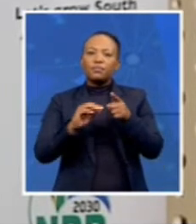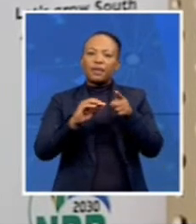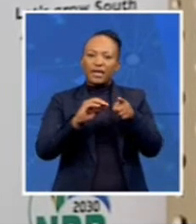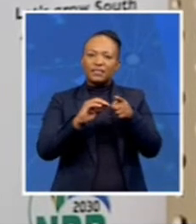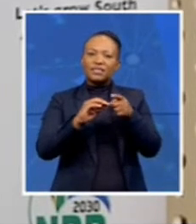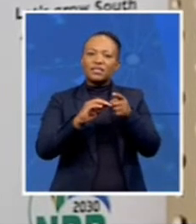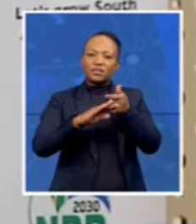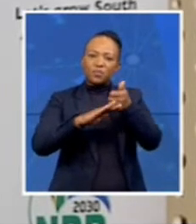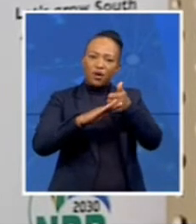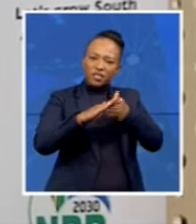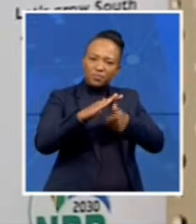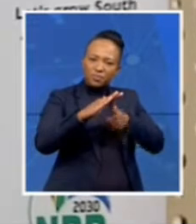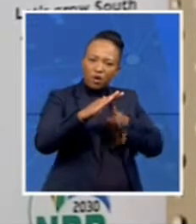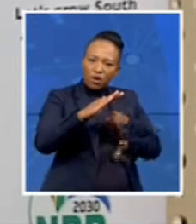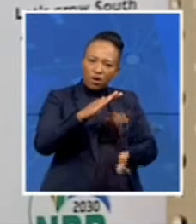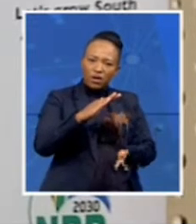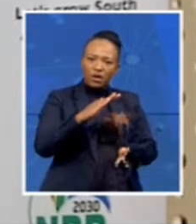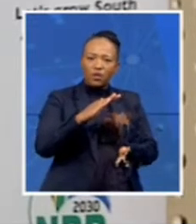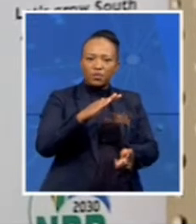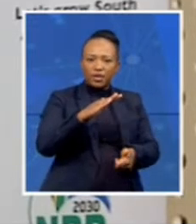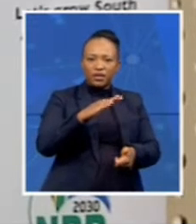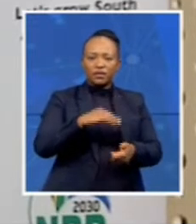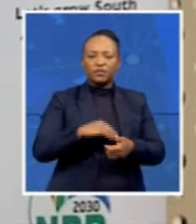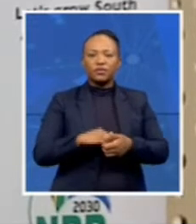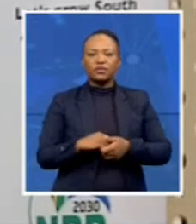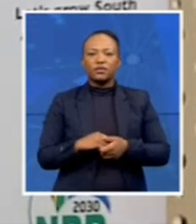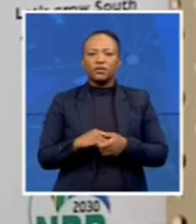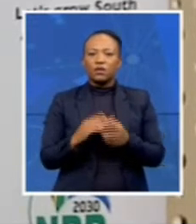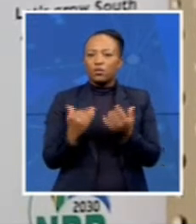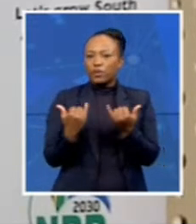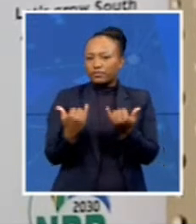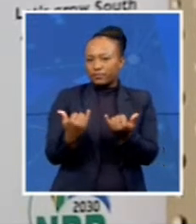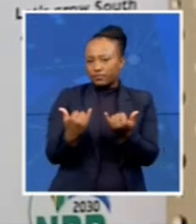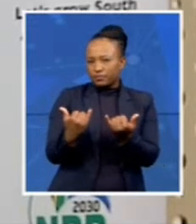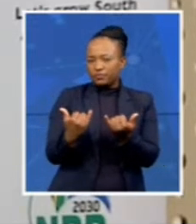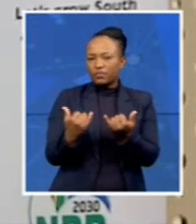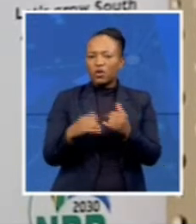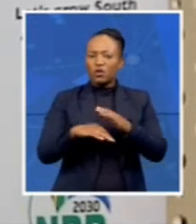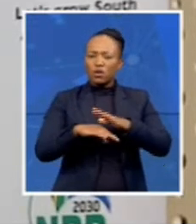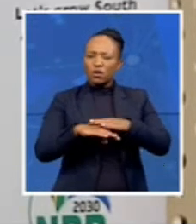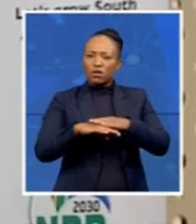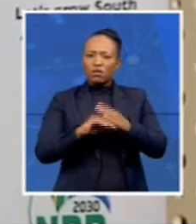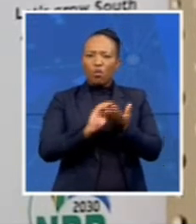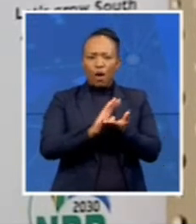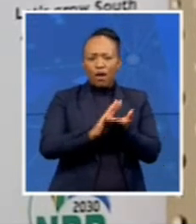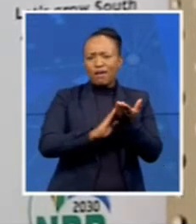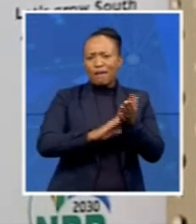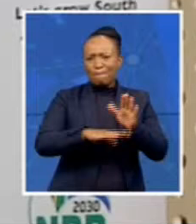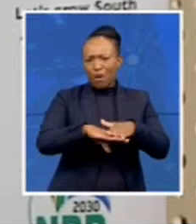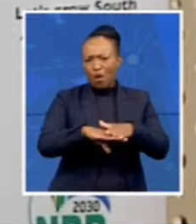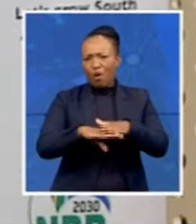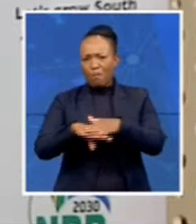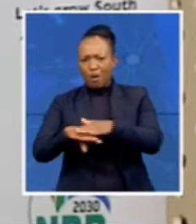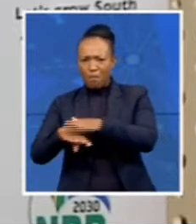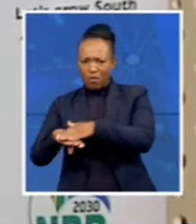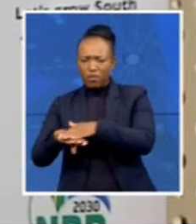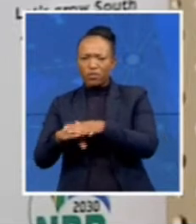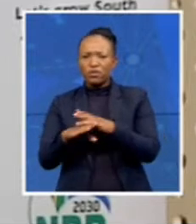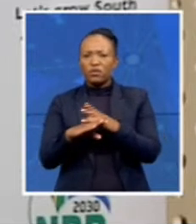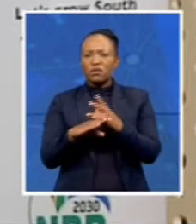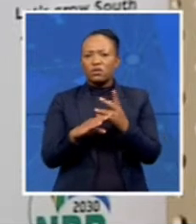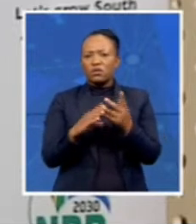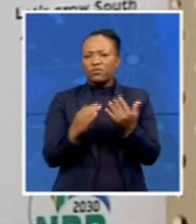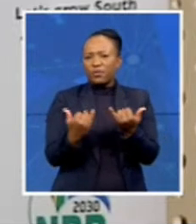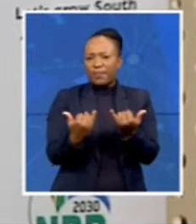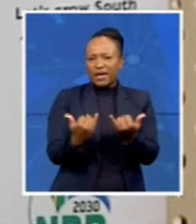Scheme. There is an increasing trend for individual community members to